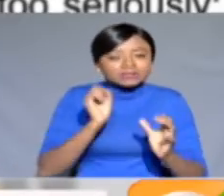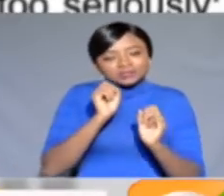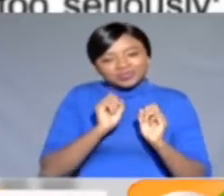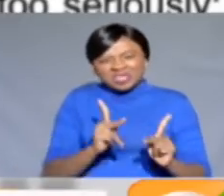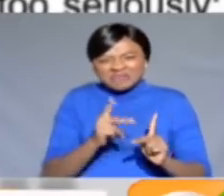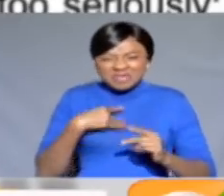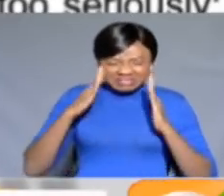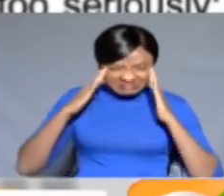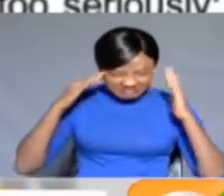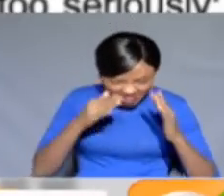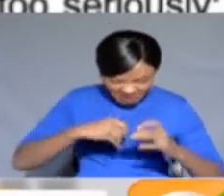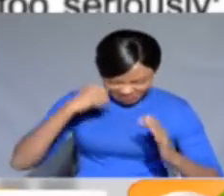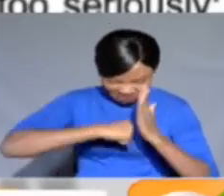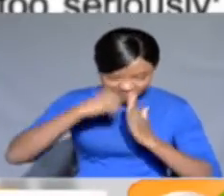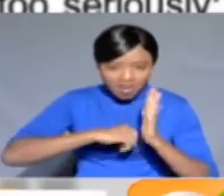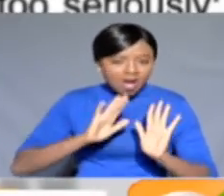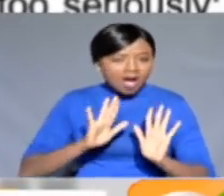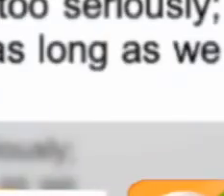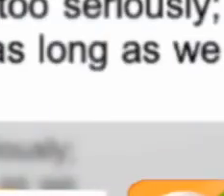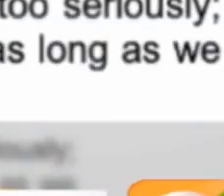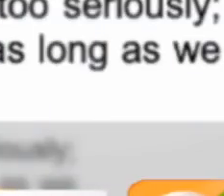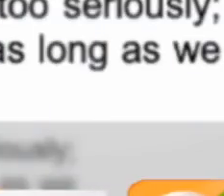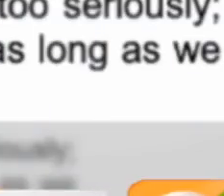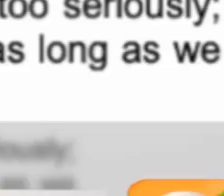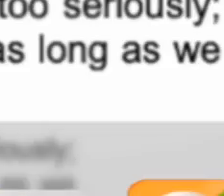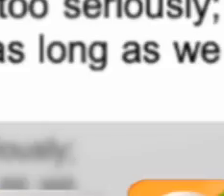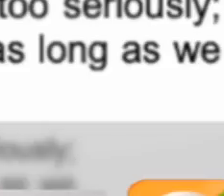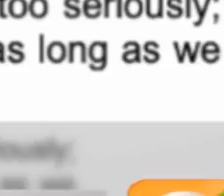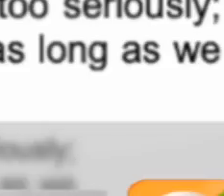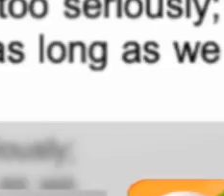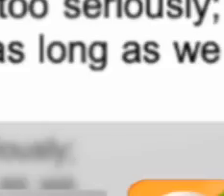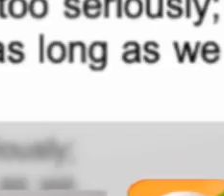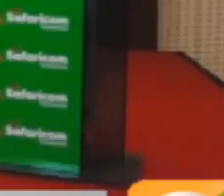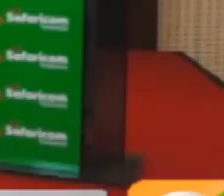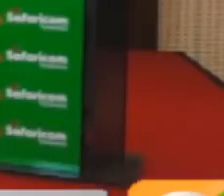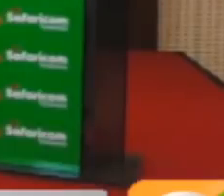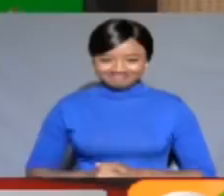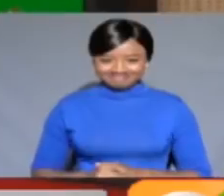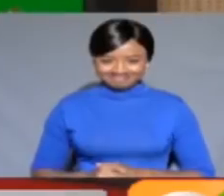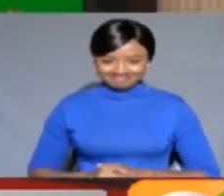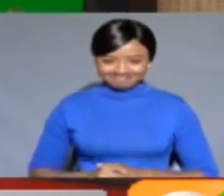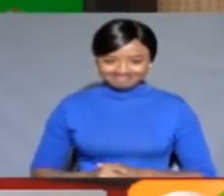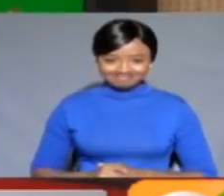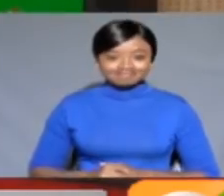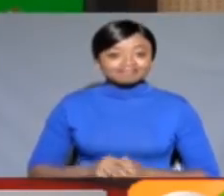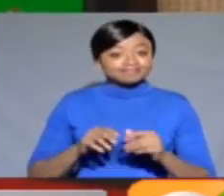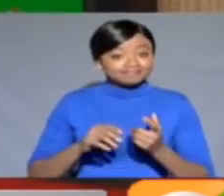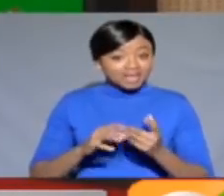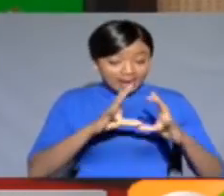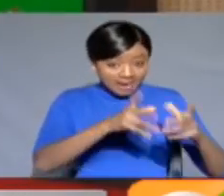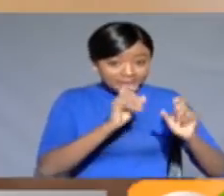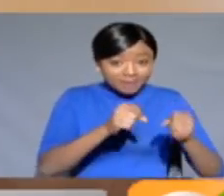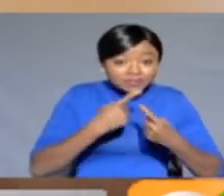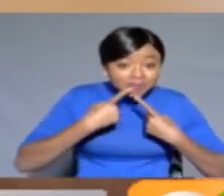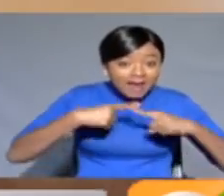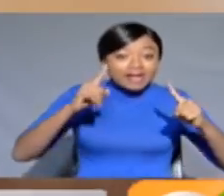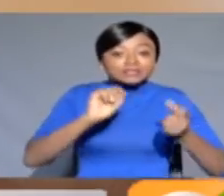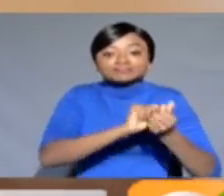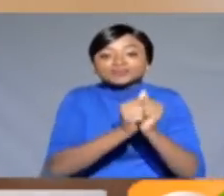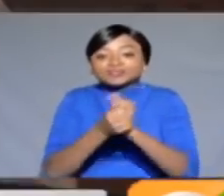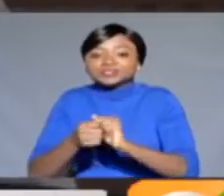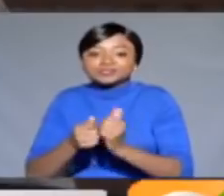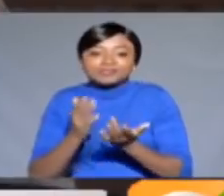too seriously. That there was nothing wrong with making mistakes as long as we learn from them. The company is expected to announce transition plans